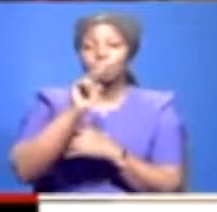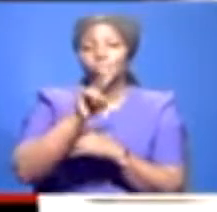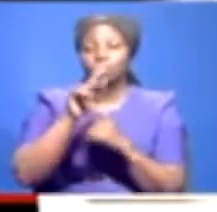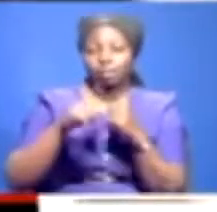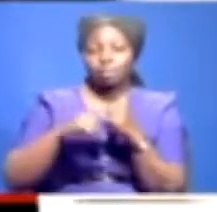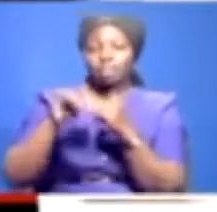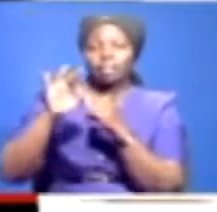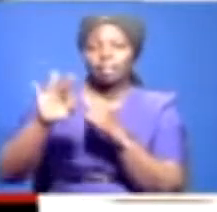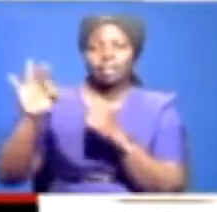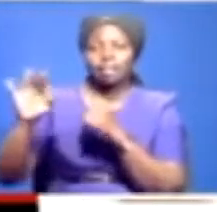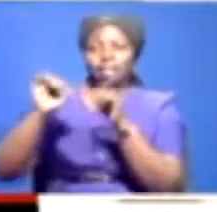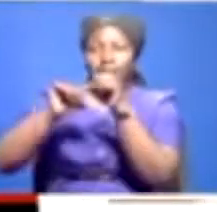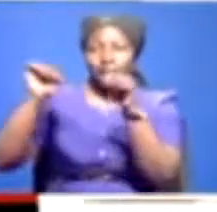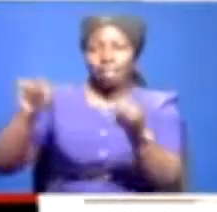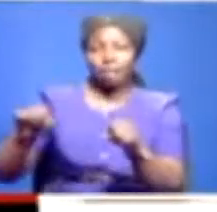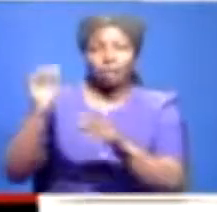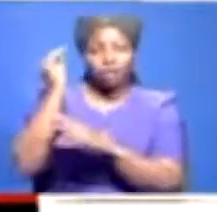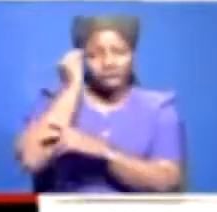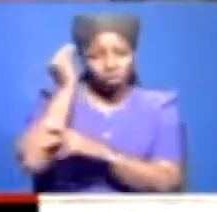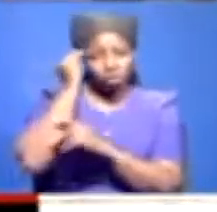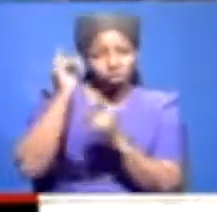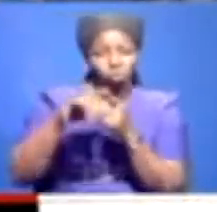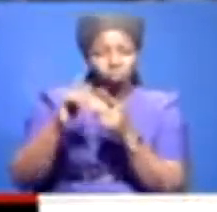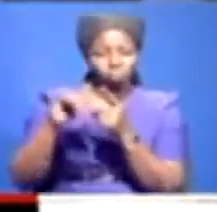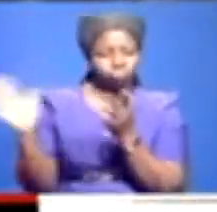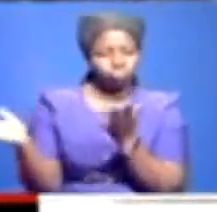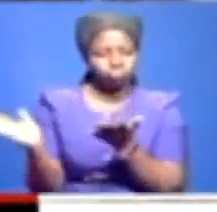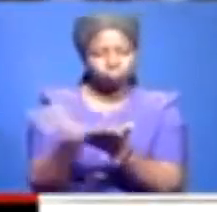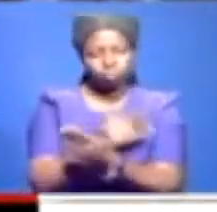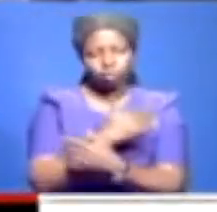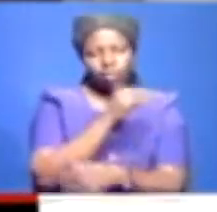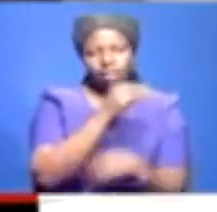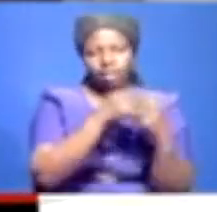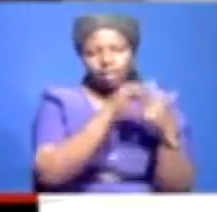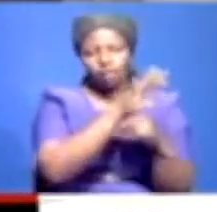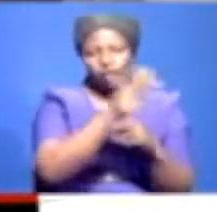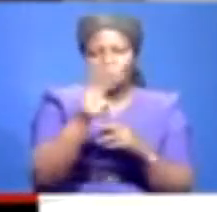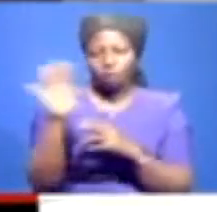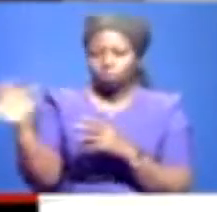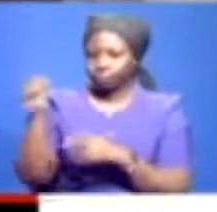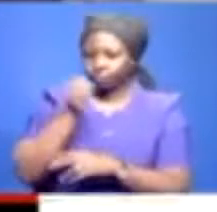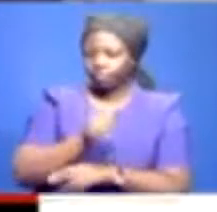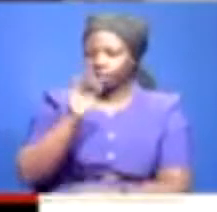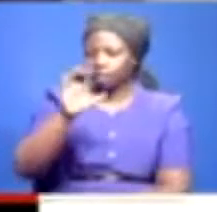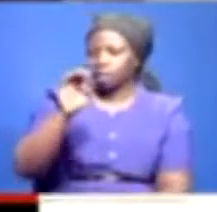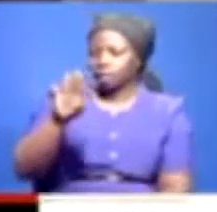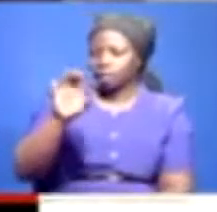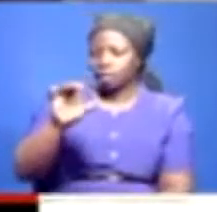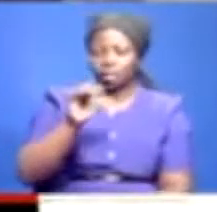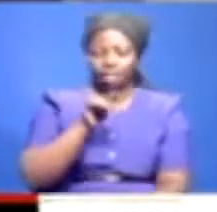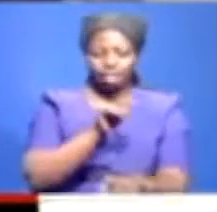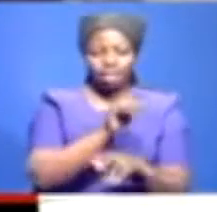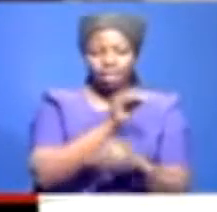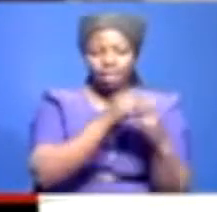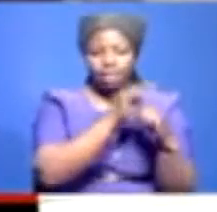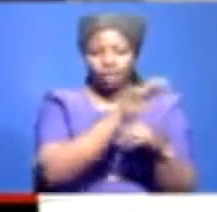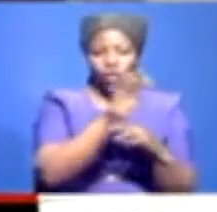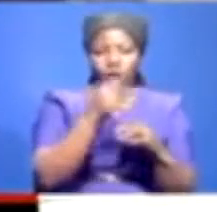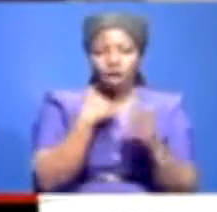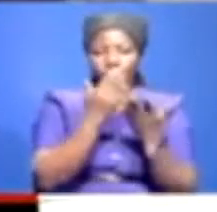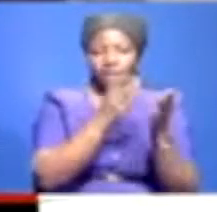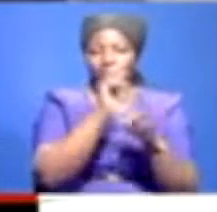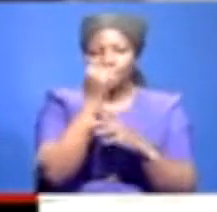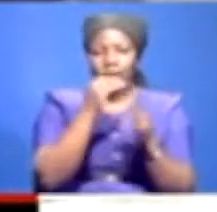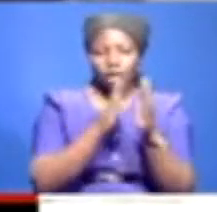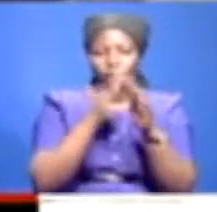2633 system of education to replace the 844 system, which has served Kenya for more than three decades. With the introduction of